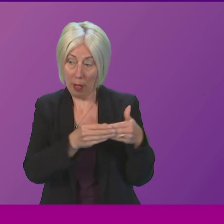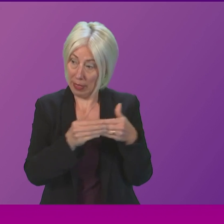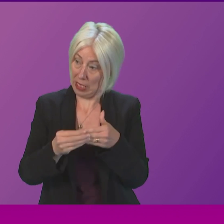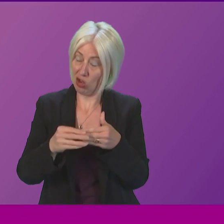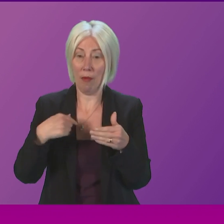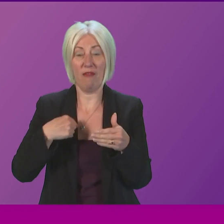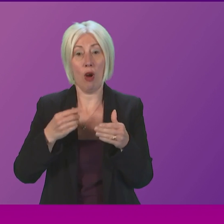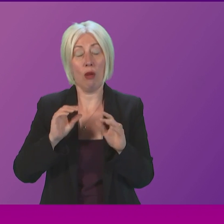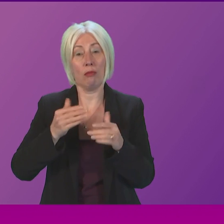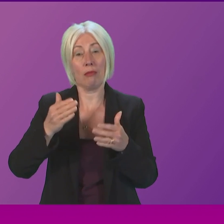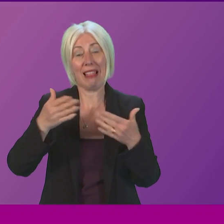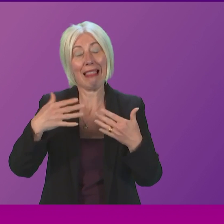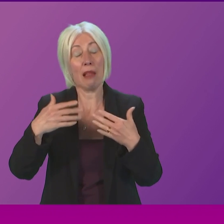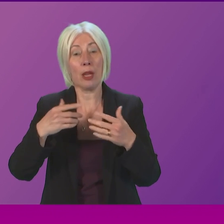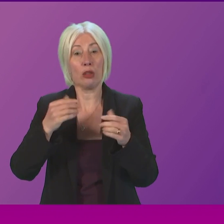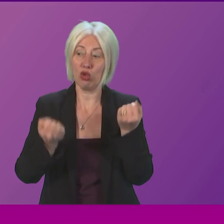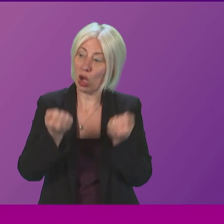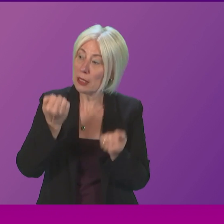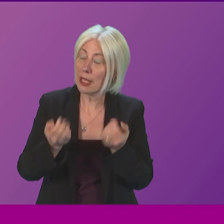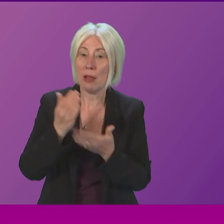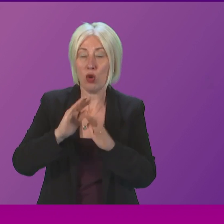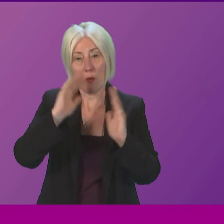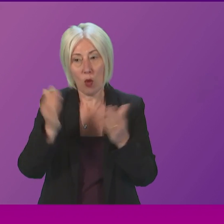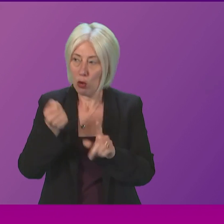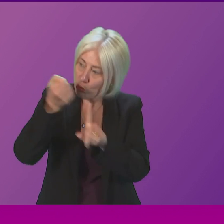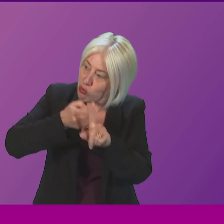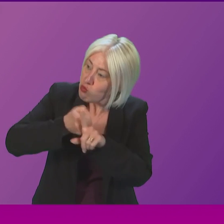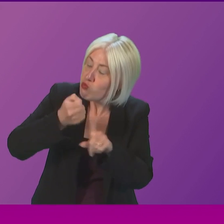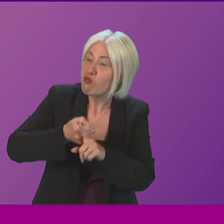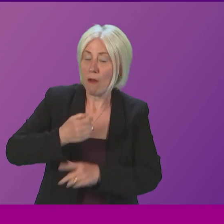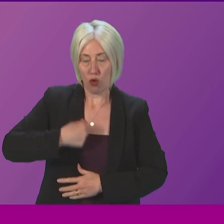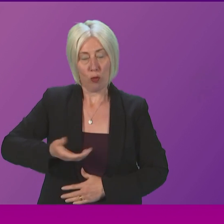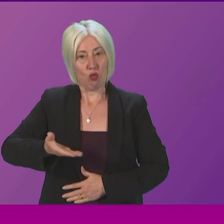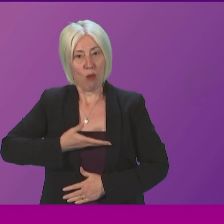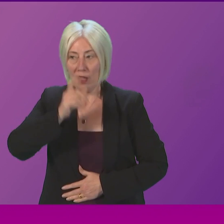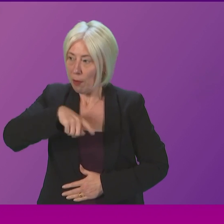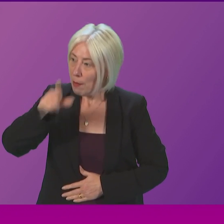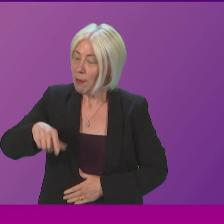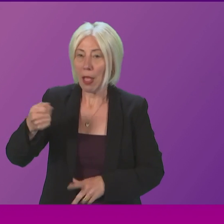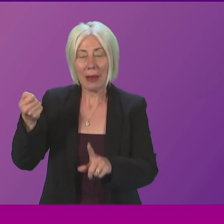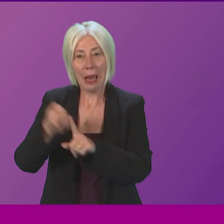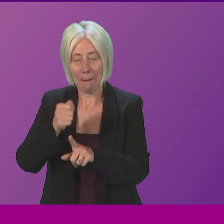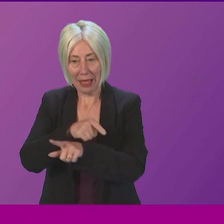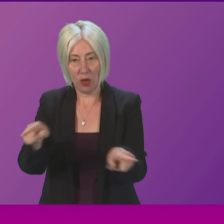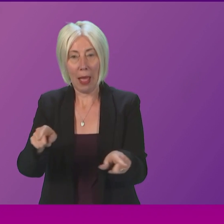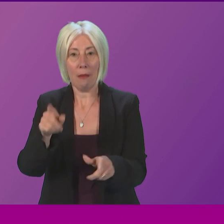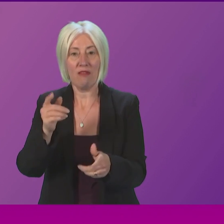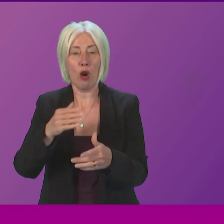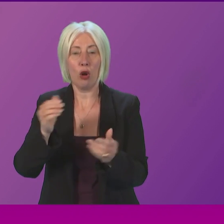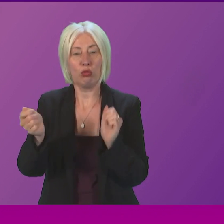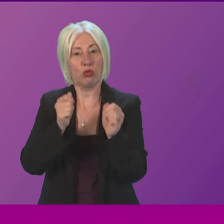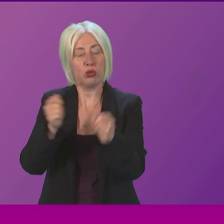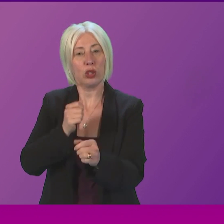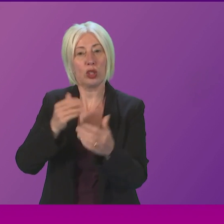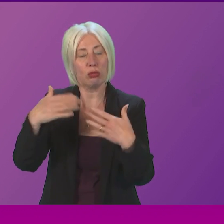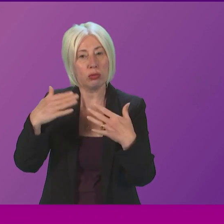climate justice, pushing for bold action across the world, advocating the human rights of those most impacted by climate change, and supporting